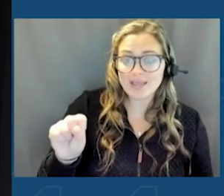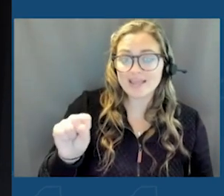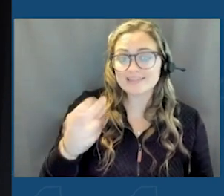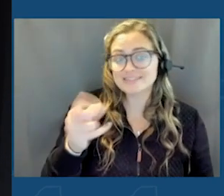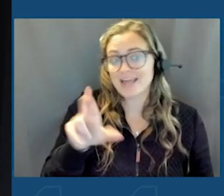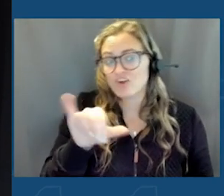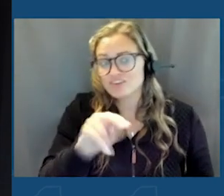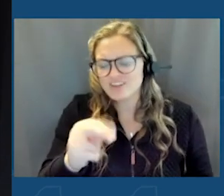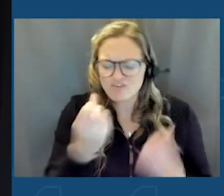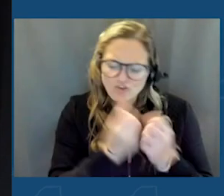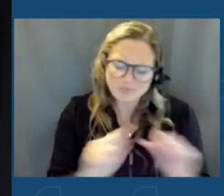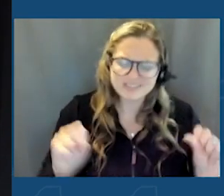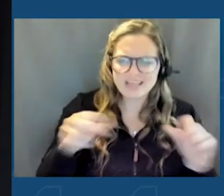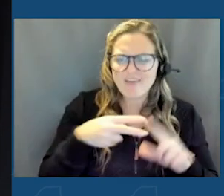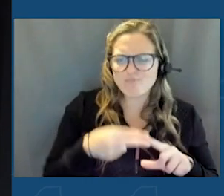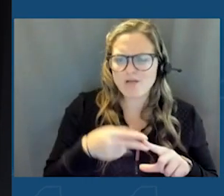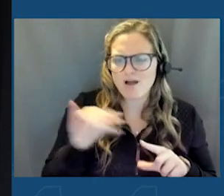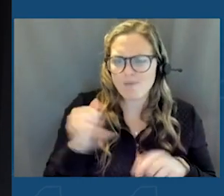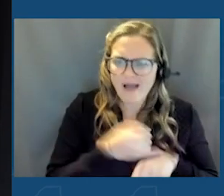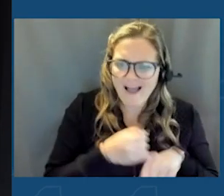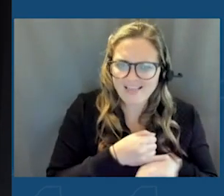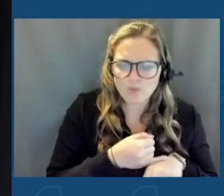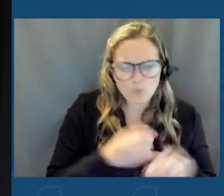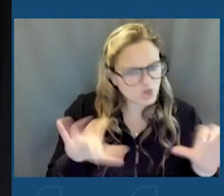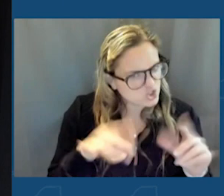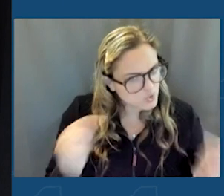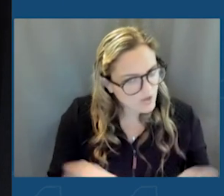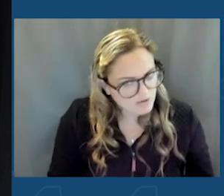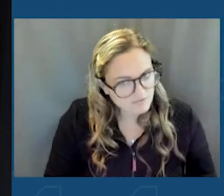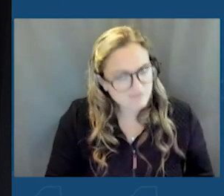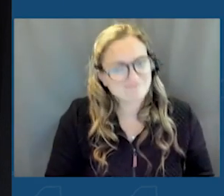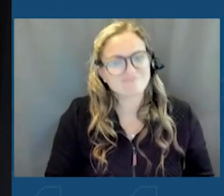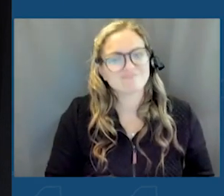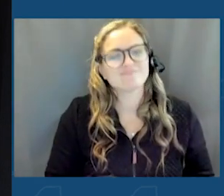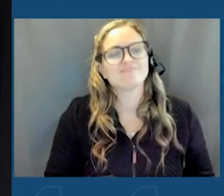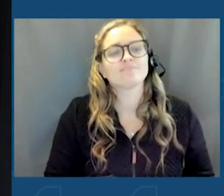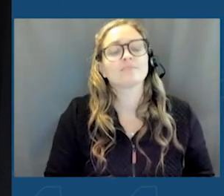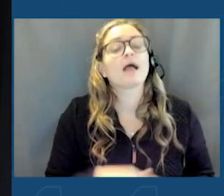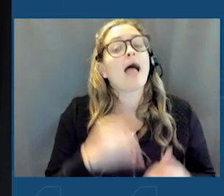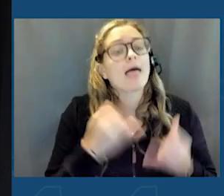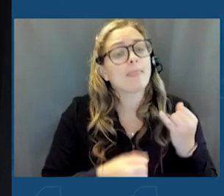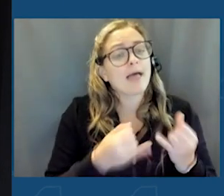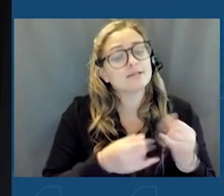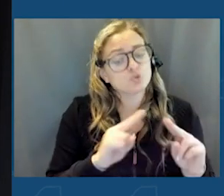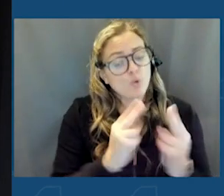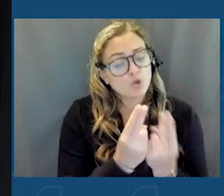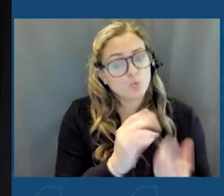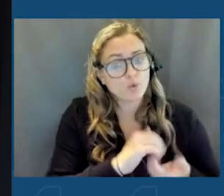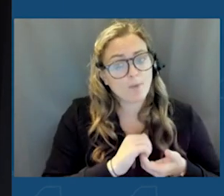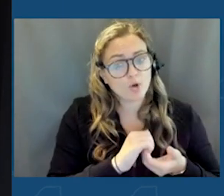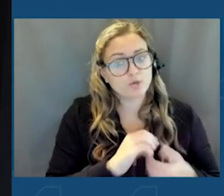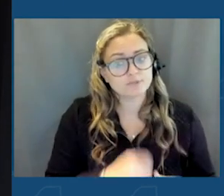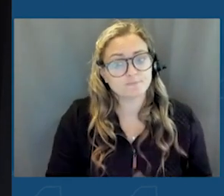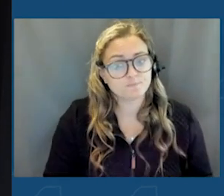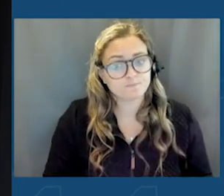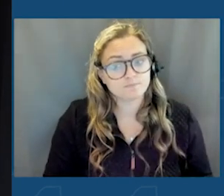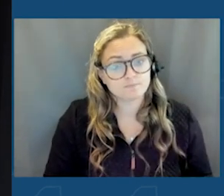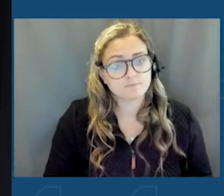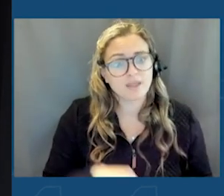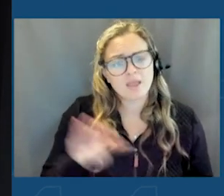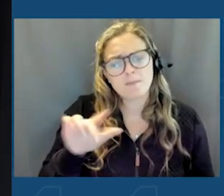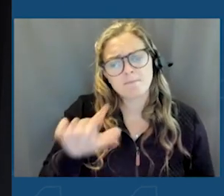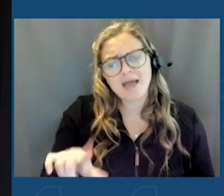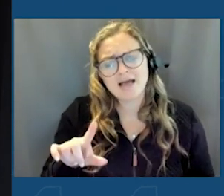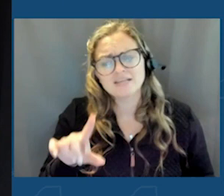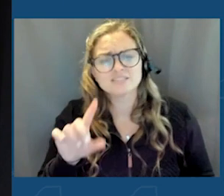Island, because we're going to do it, Louise. But also, lastly, to our union partners. Because Basil thinks sewage